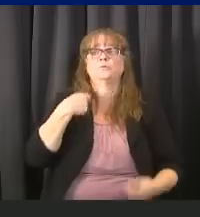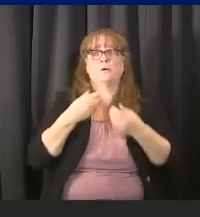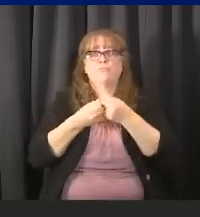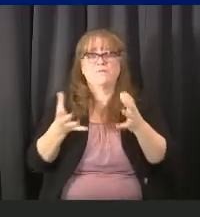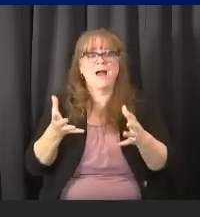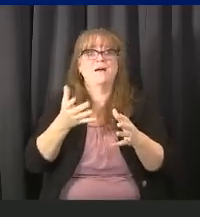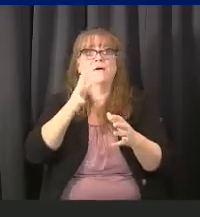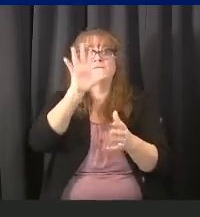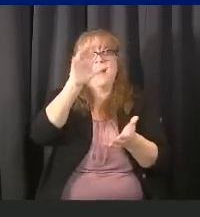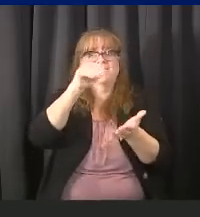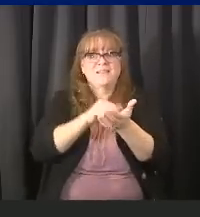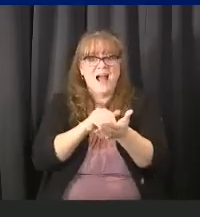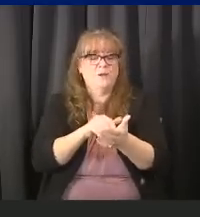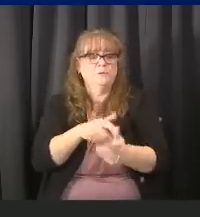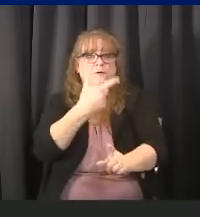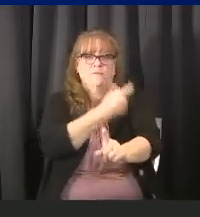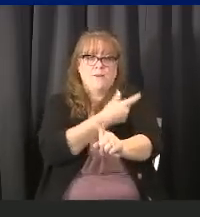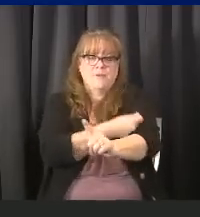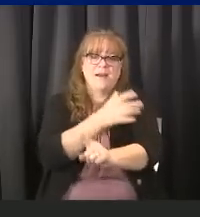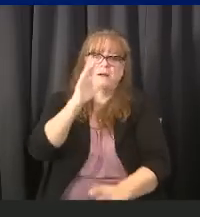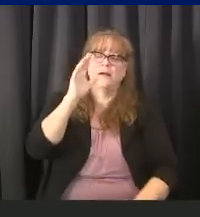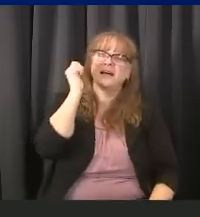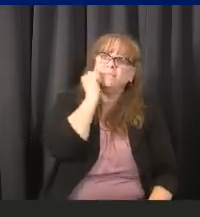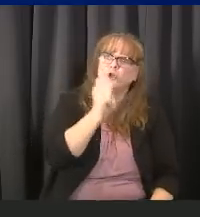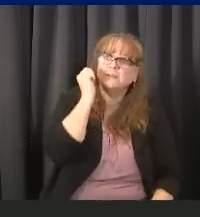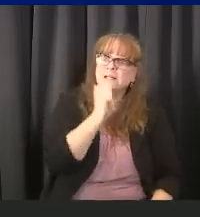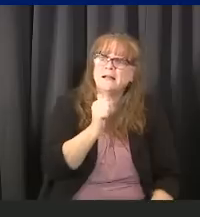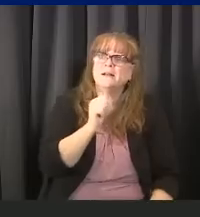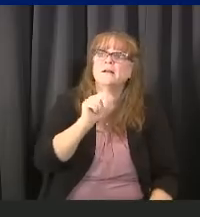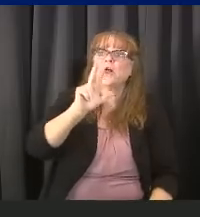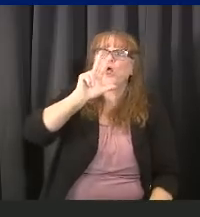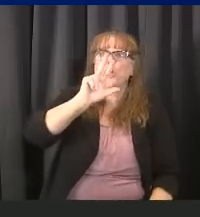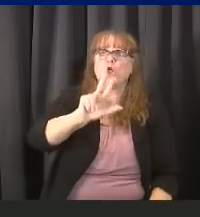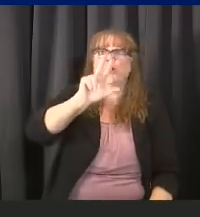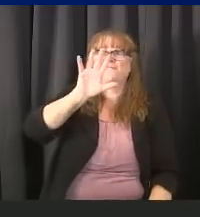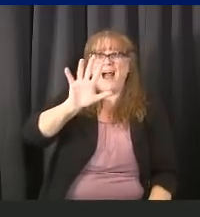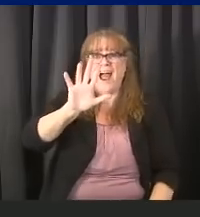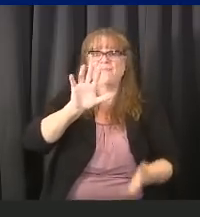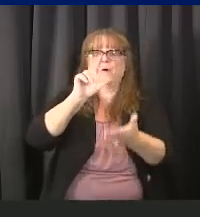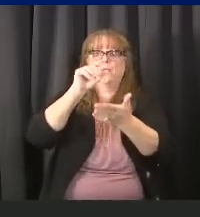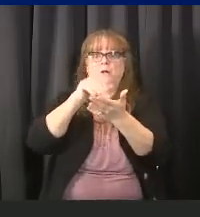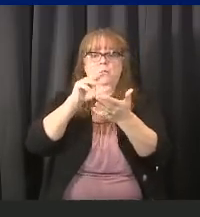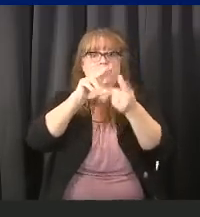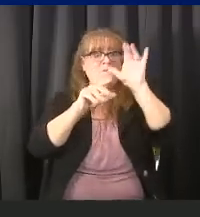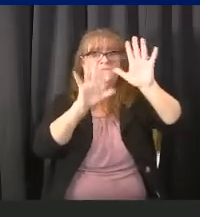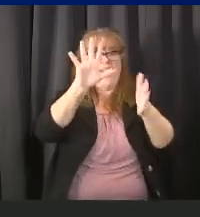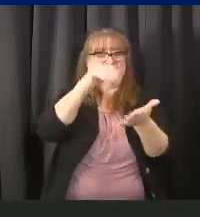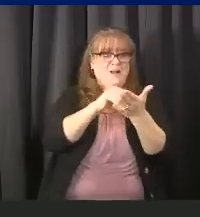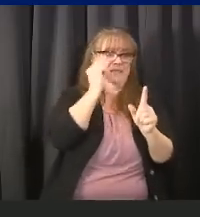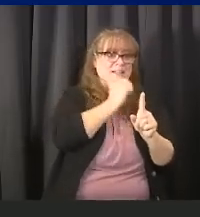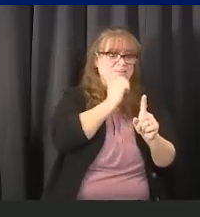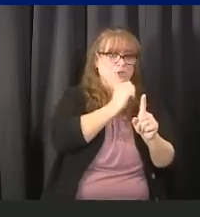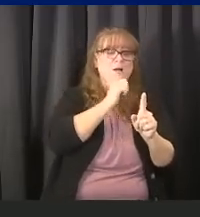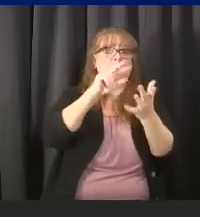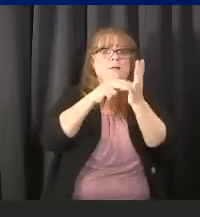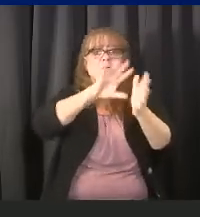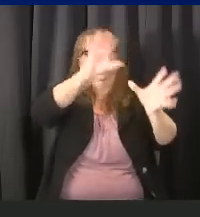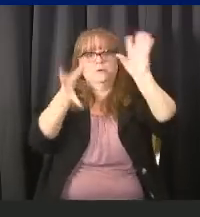today. We also have stood up 3 pop-up clinics, partnering with partners such as Salud to